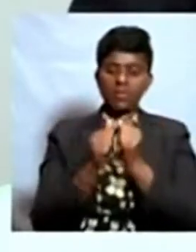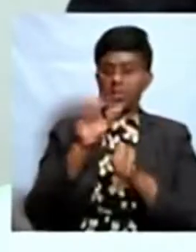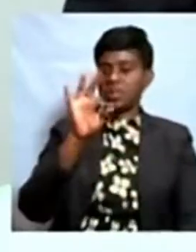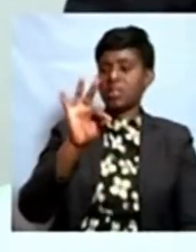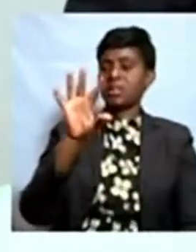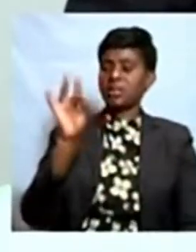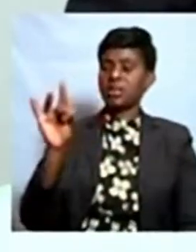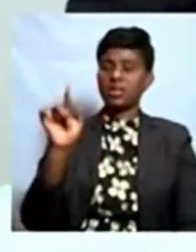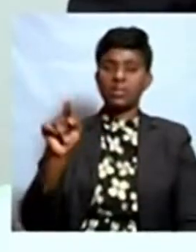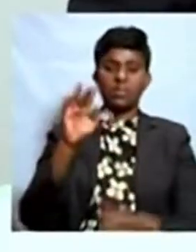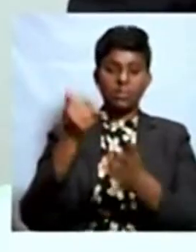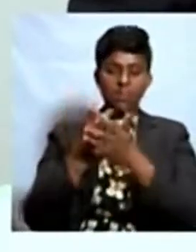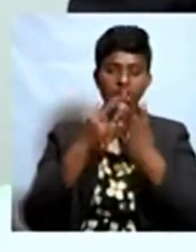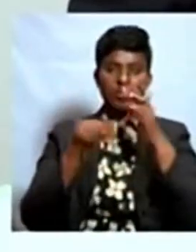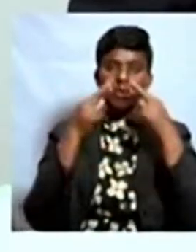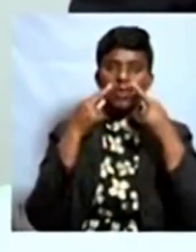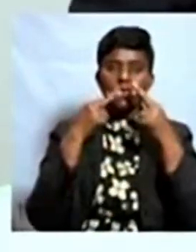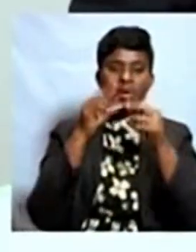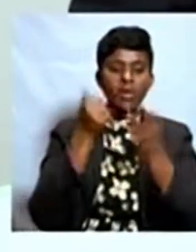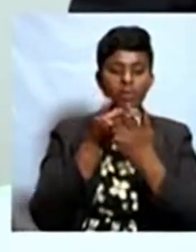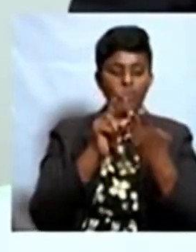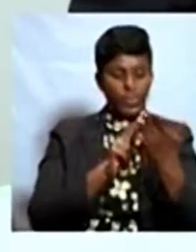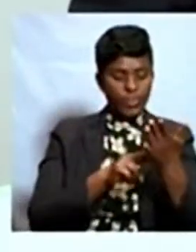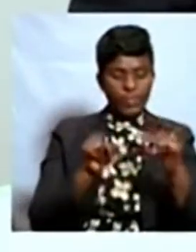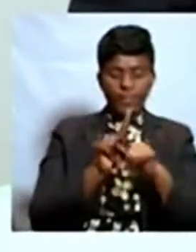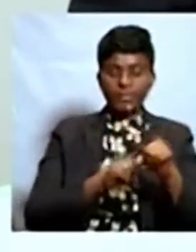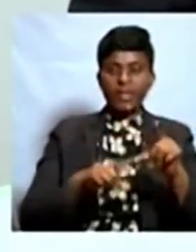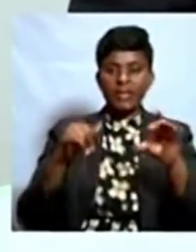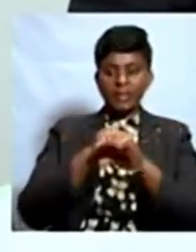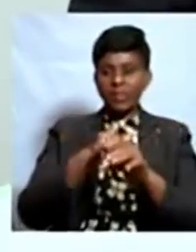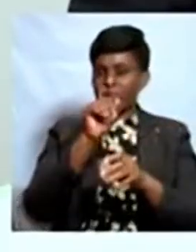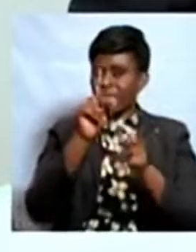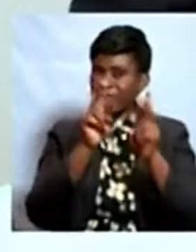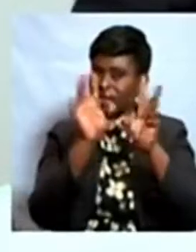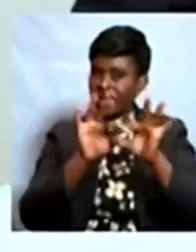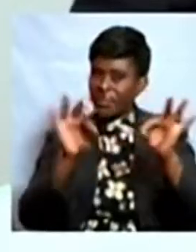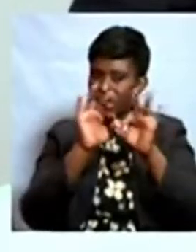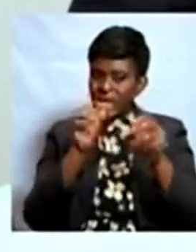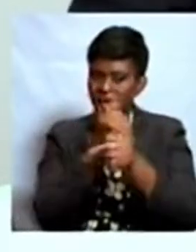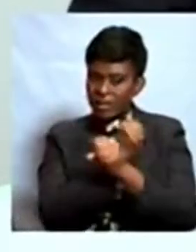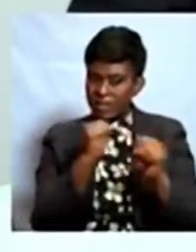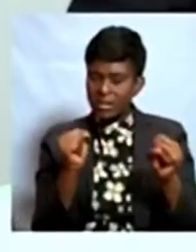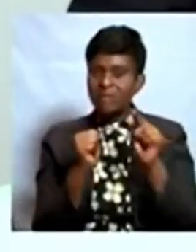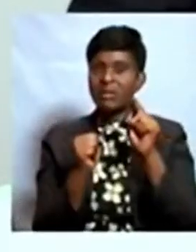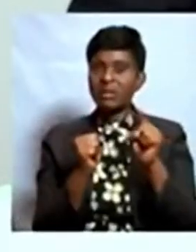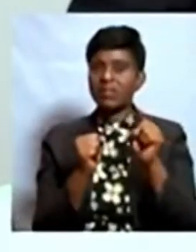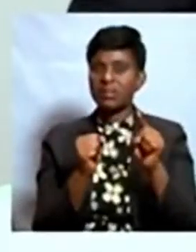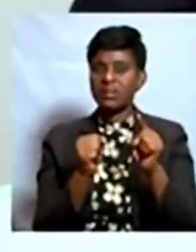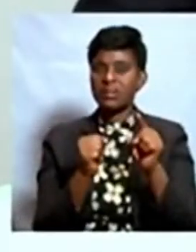98 findings were recorded, including one significant